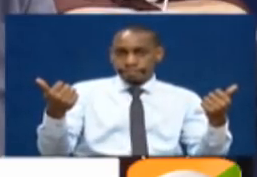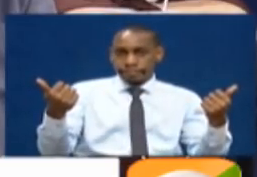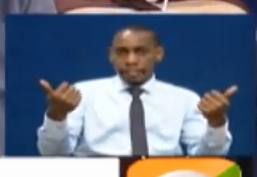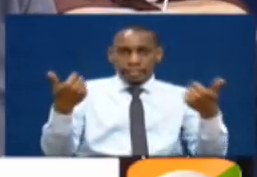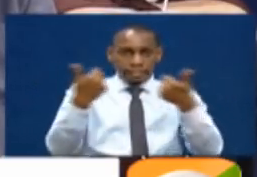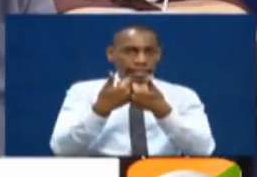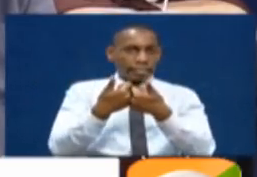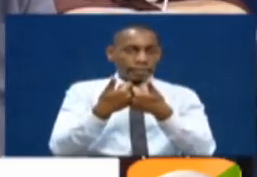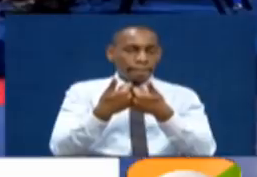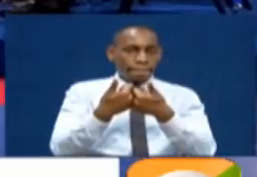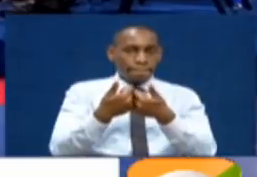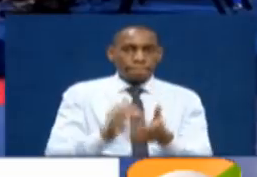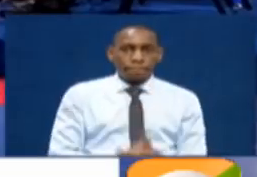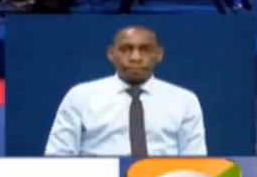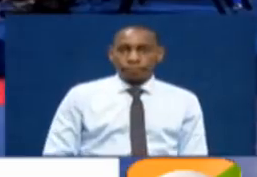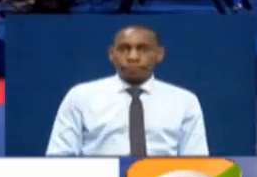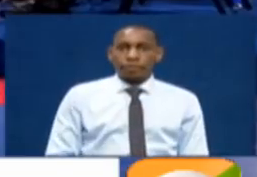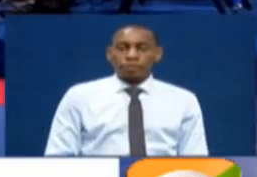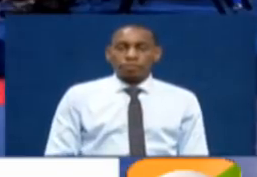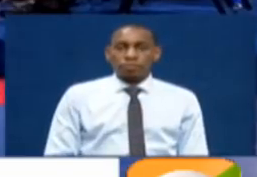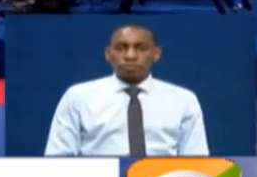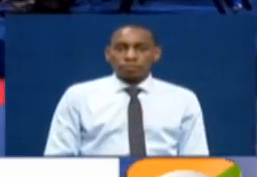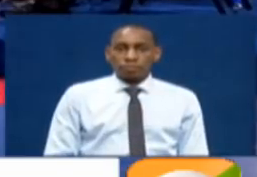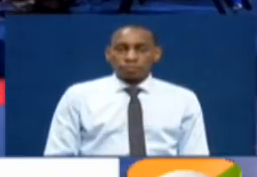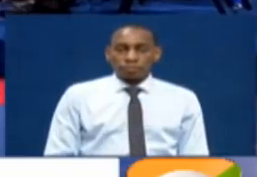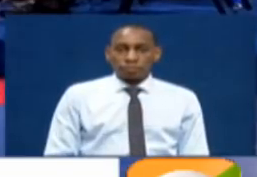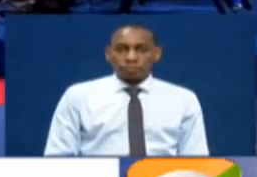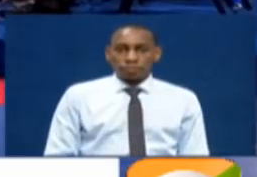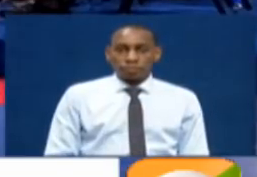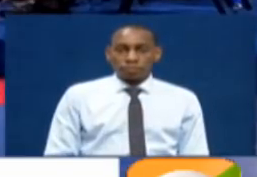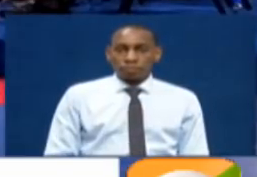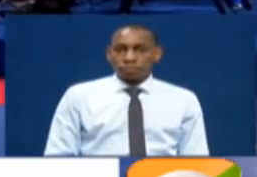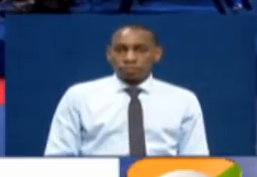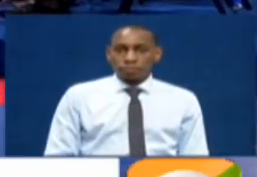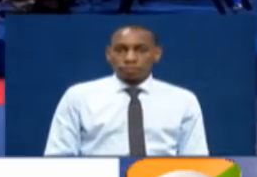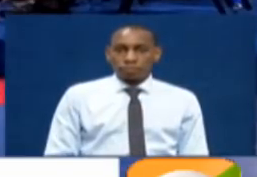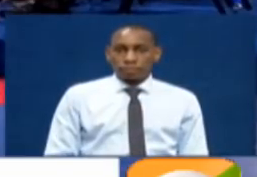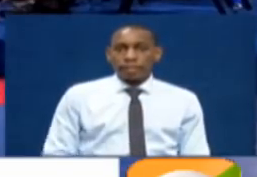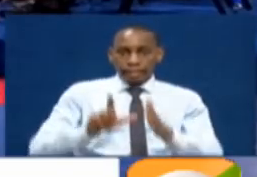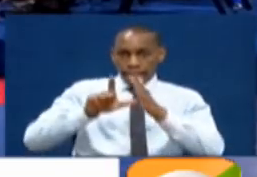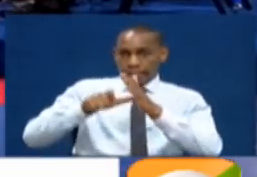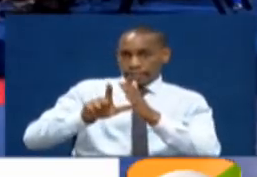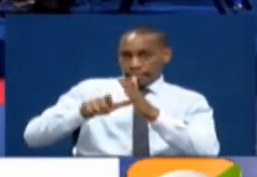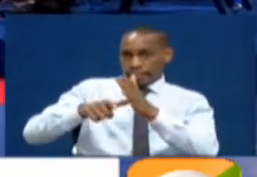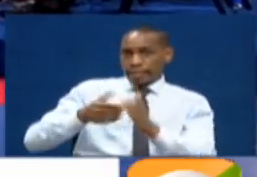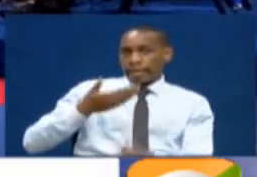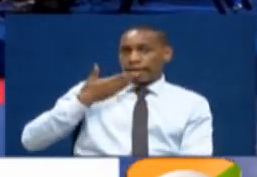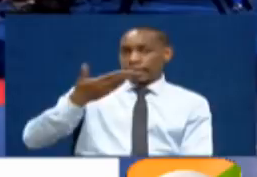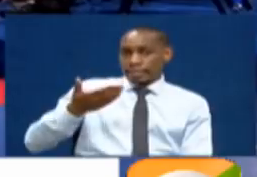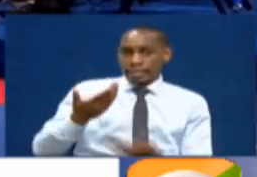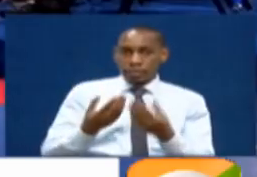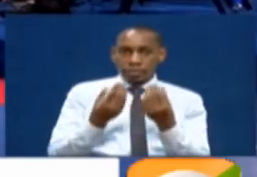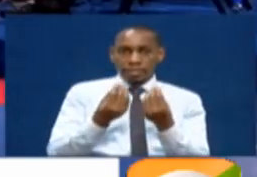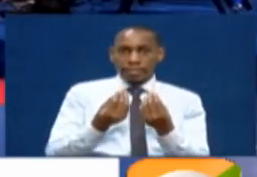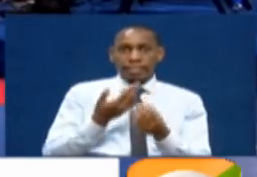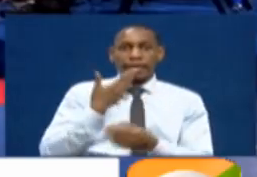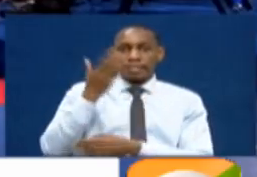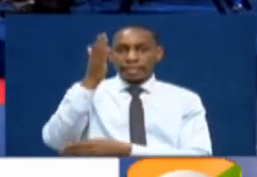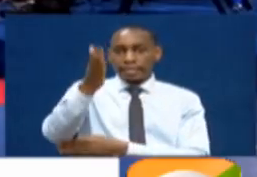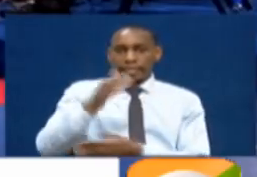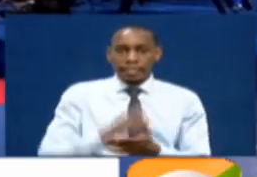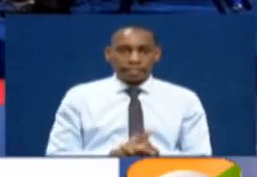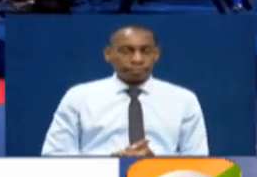quagmire that, okay, we're in? All right, just pass the microphone to Echesa, but also you'll respond to that, Honorable Musalia, yes, just yes, right now. I think it's easy if you just respond directly.